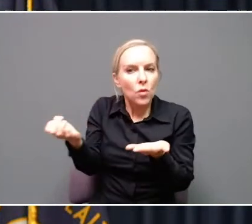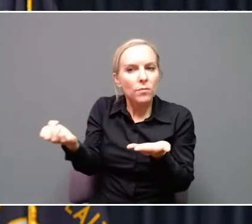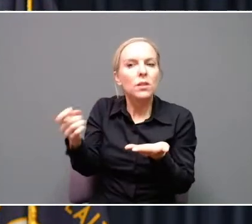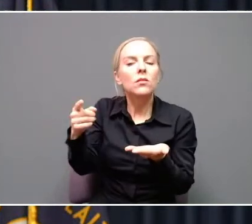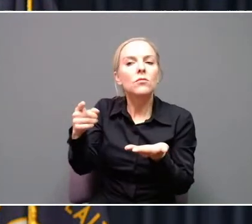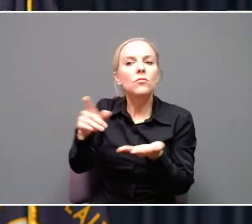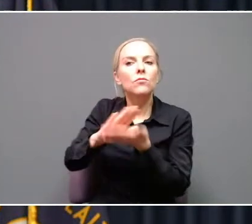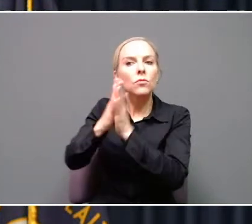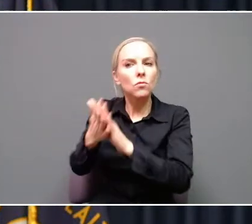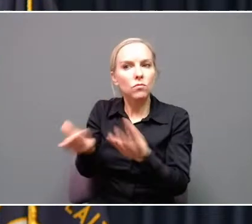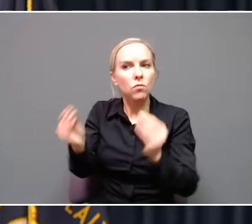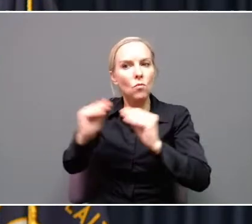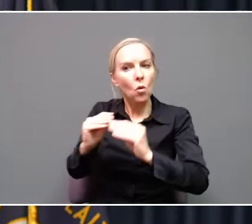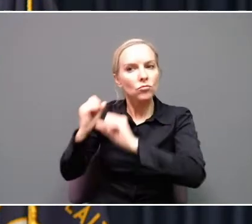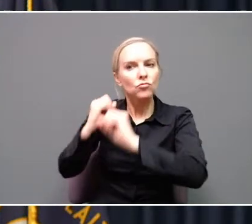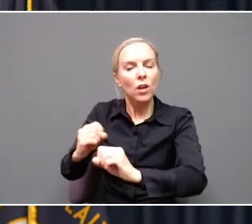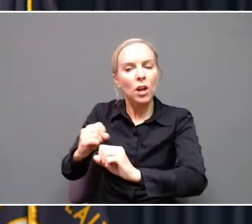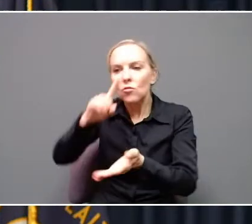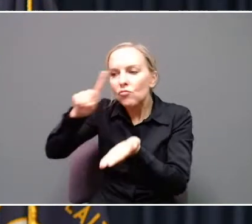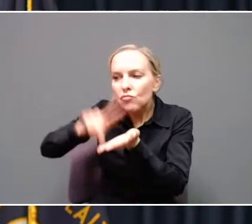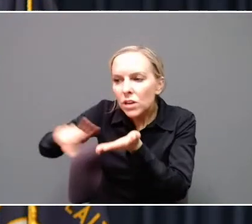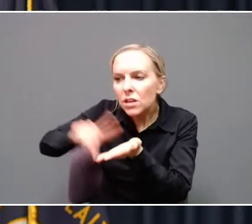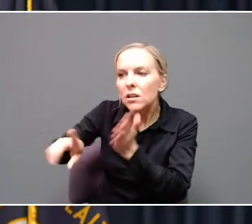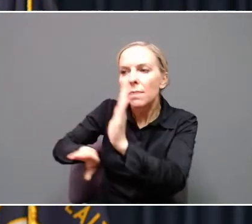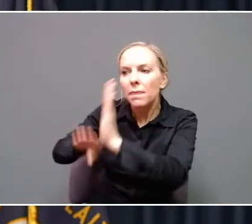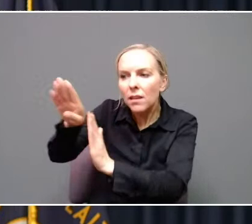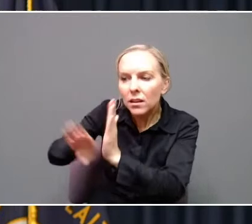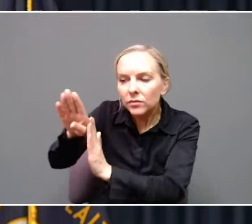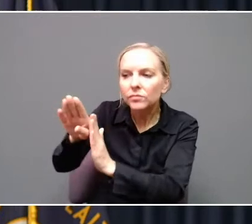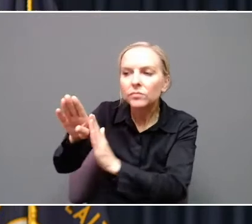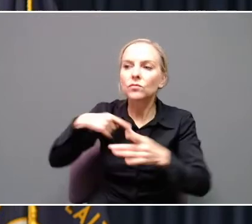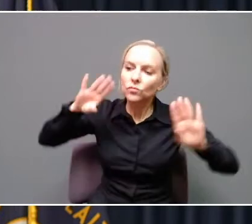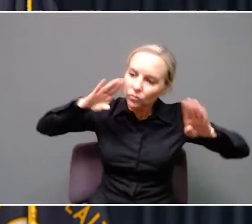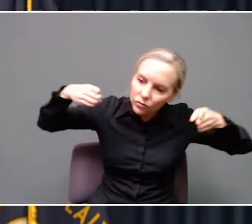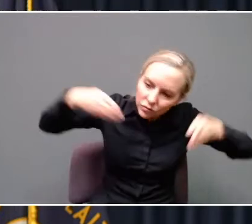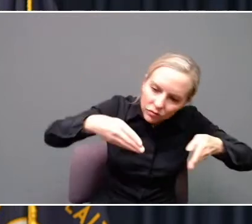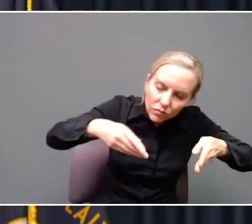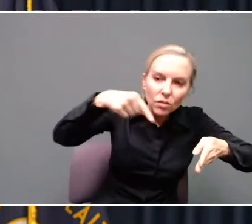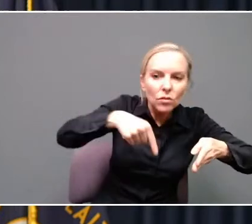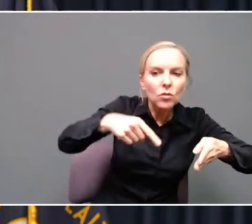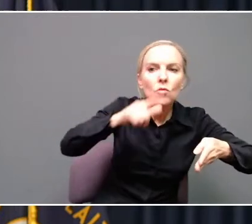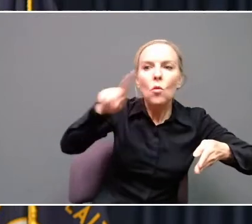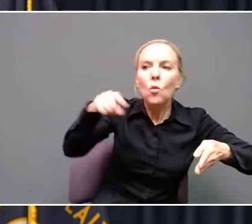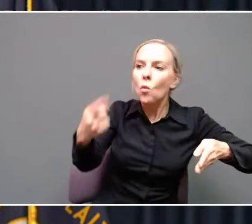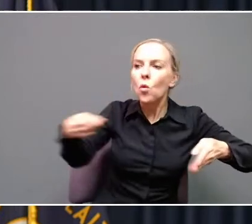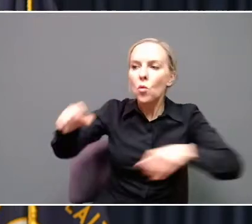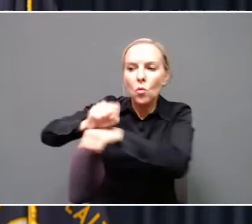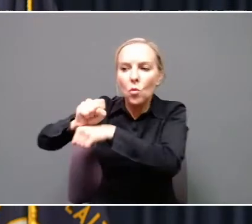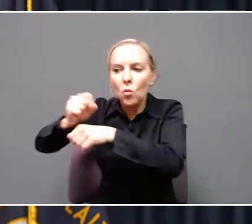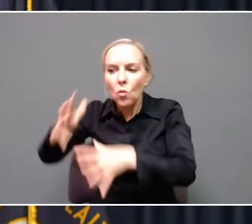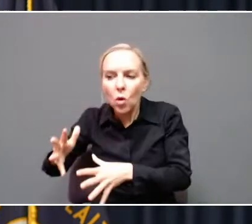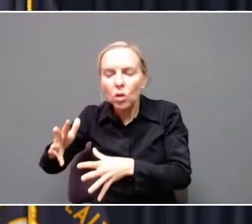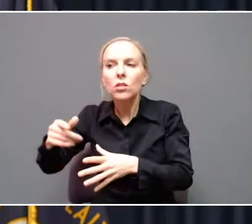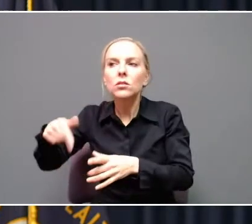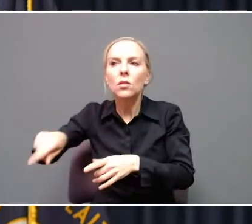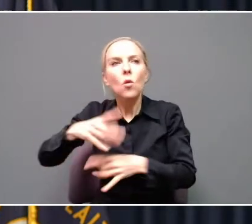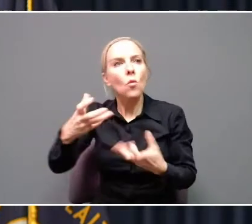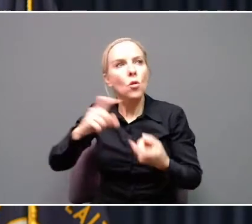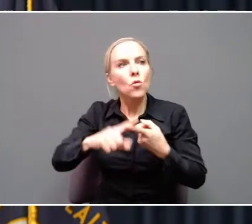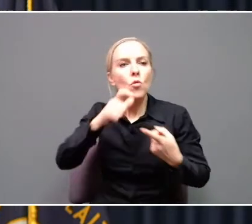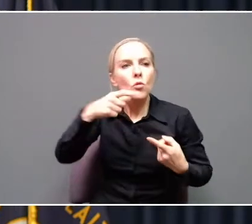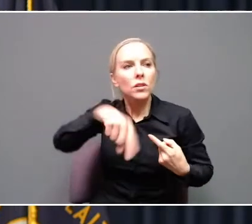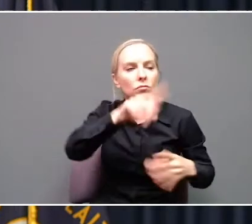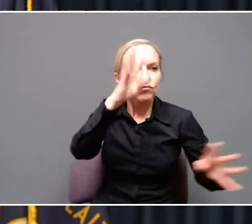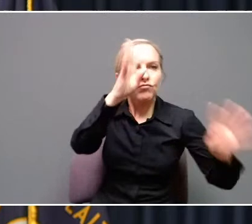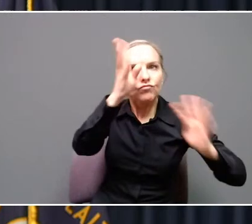development. We focus a lot on R&D because we don't just want to be the workers, but the thinkers of the future. Every new